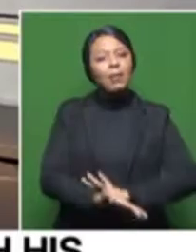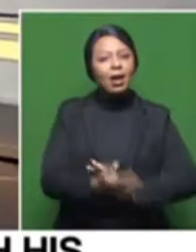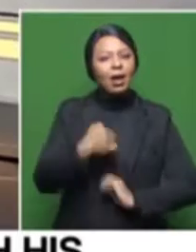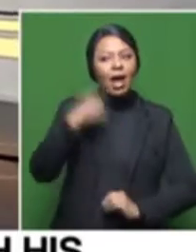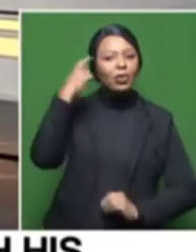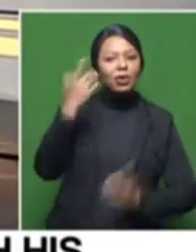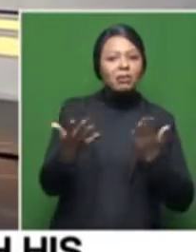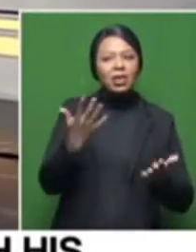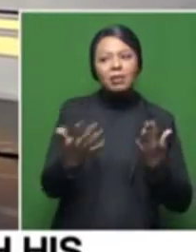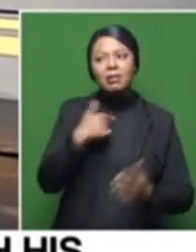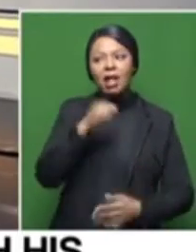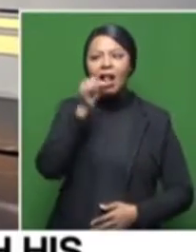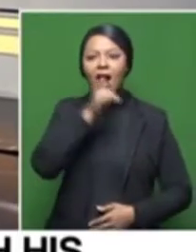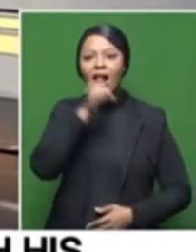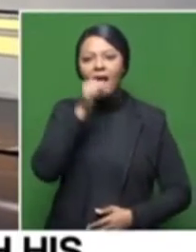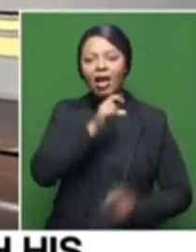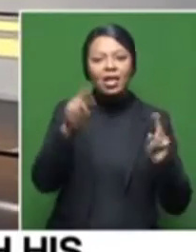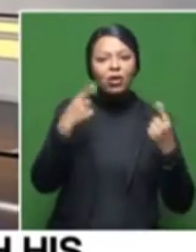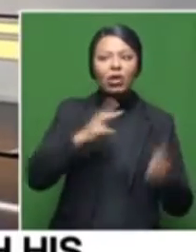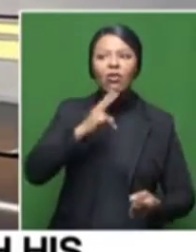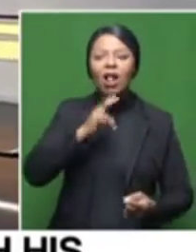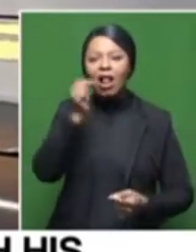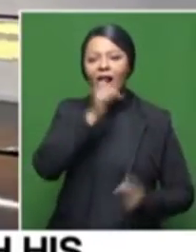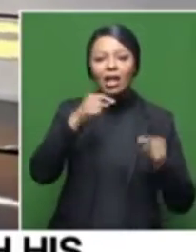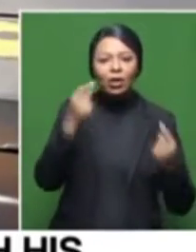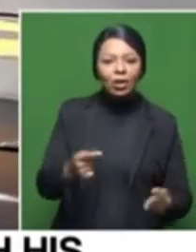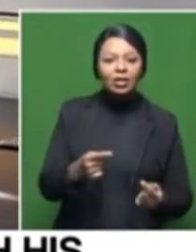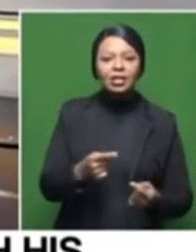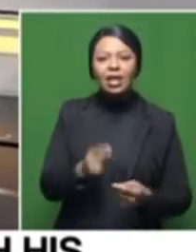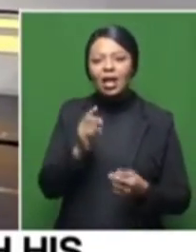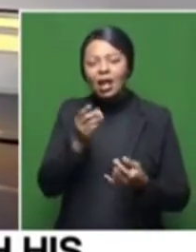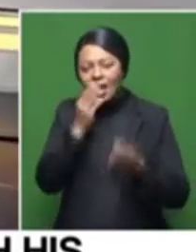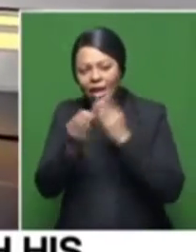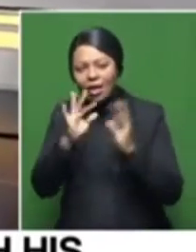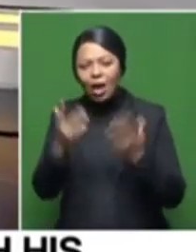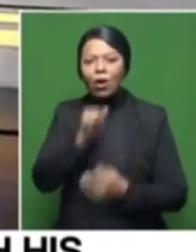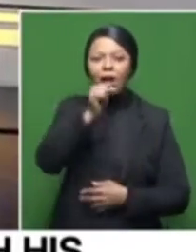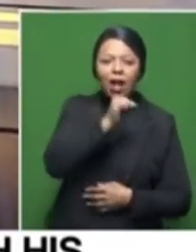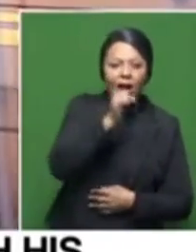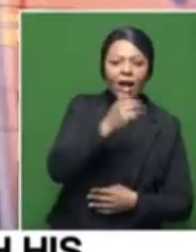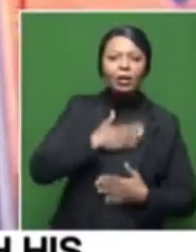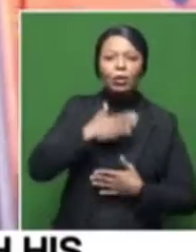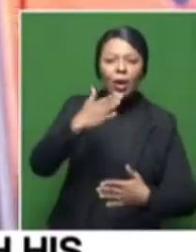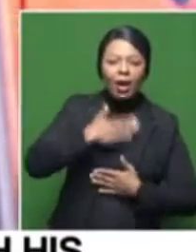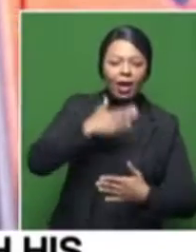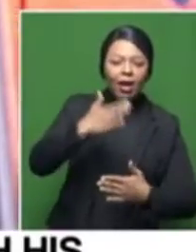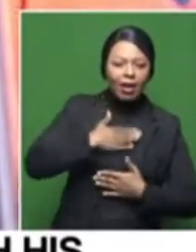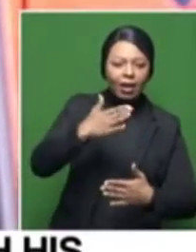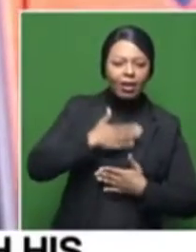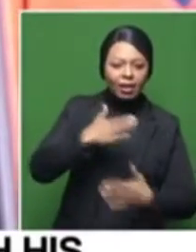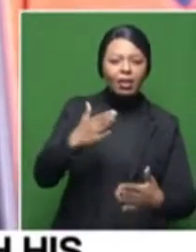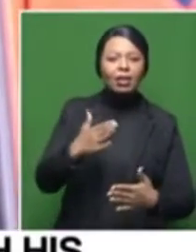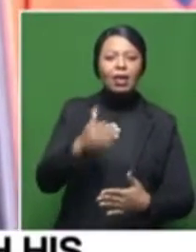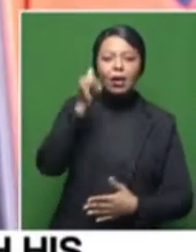sing anymore. So I had to relearn how to walk, relearn how to sing again, relearn how to breathe. And when this melody